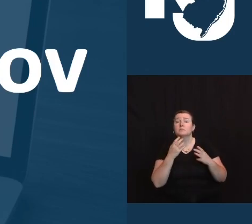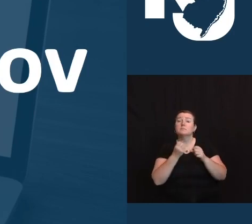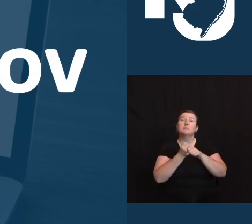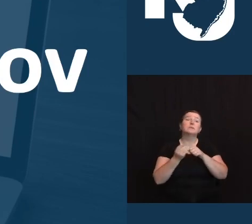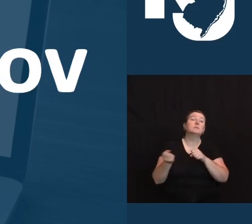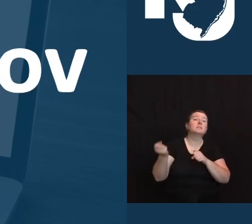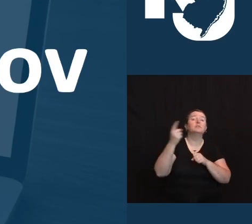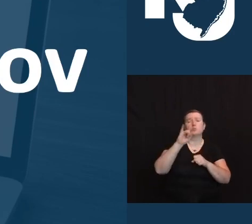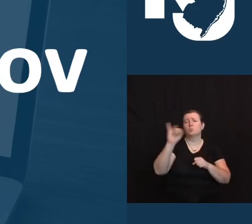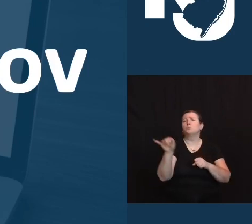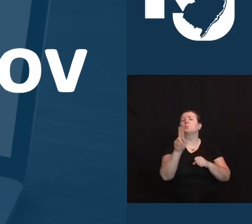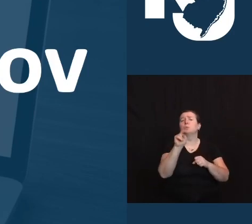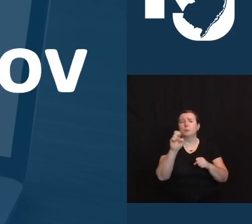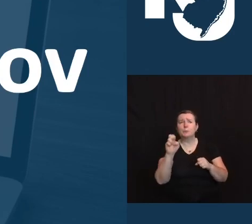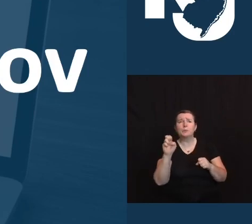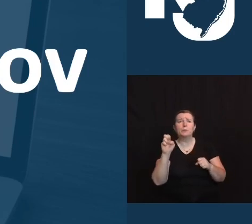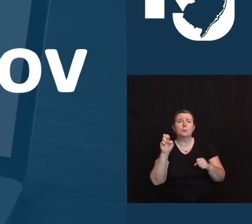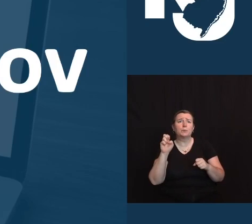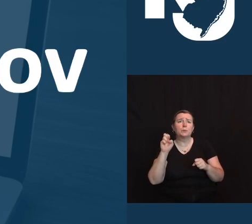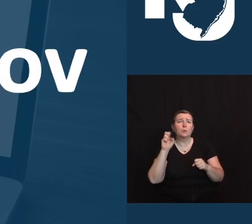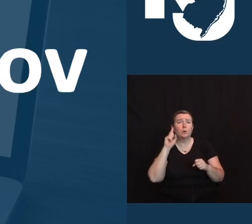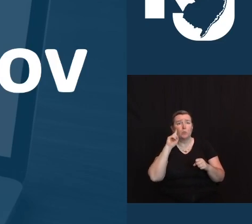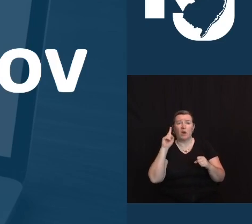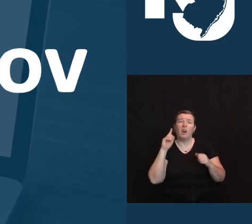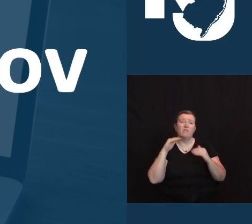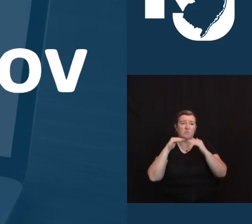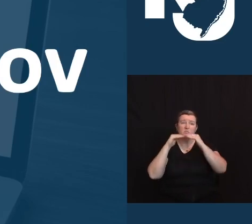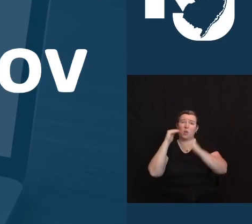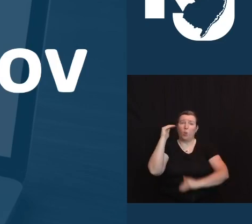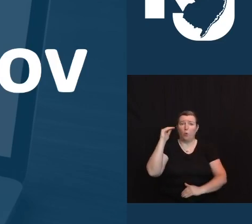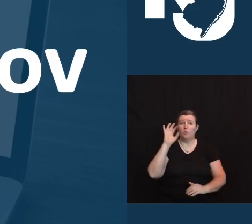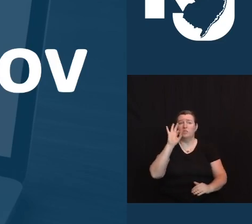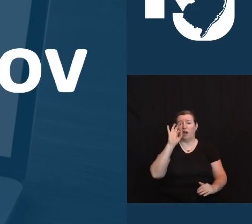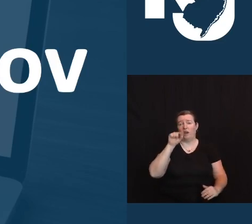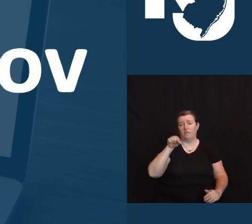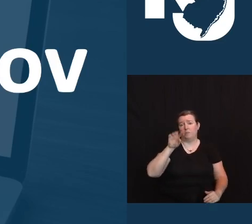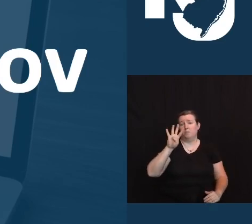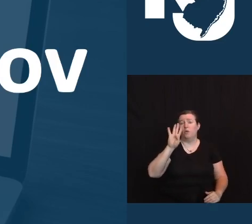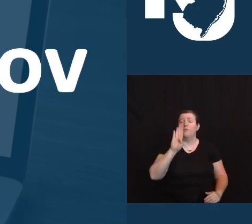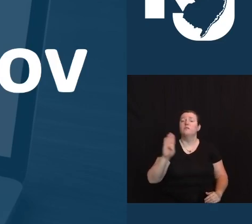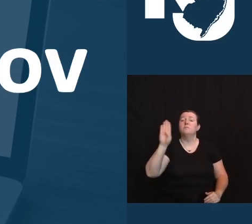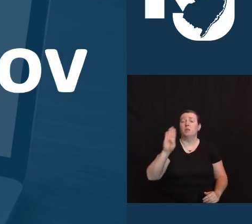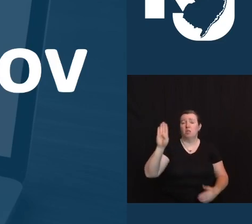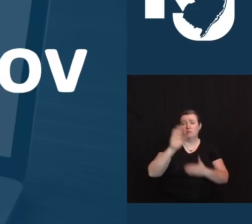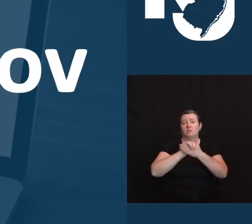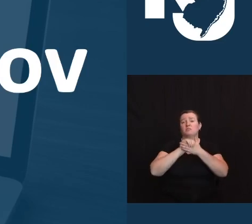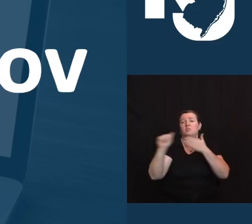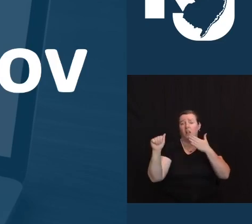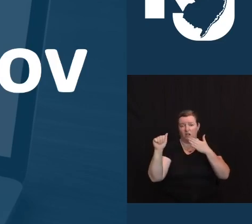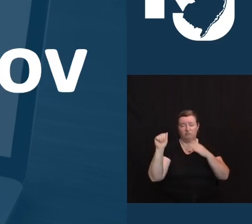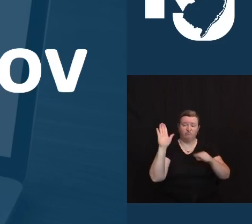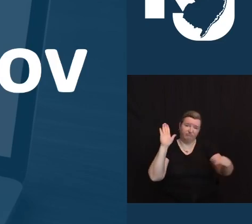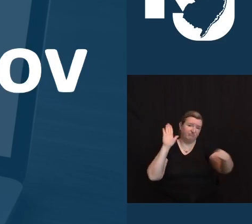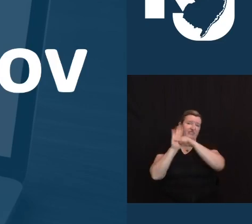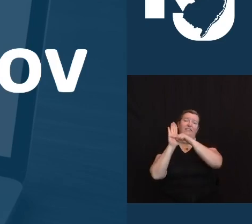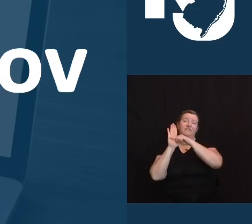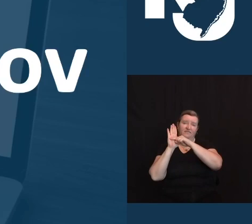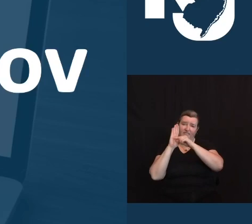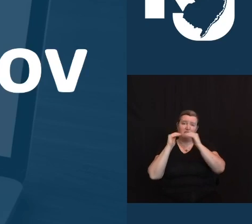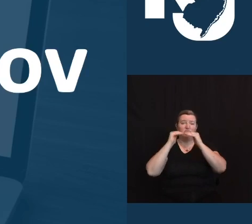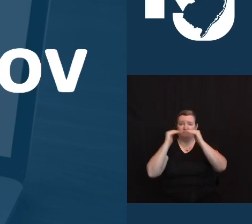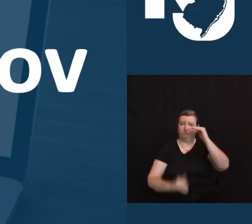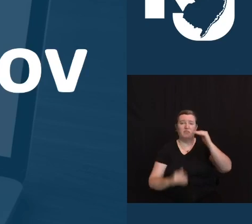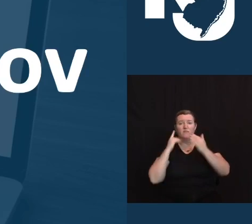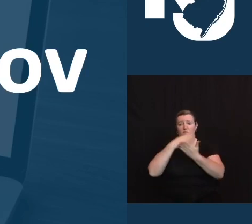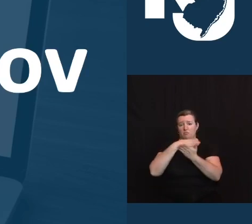The nonpartisan and very responsible Center for Budget and Policy Priorities estimates that nationwide